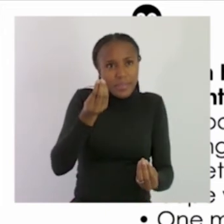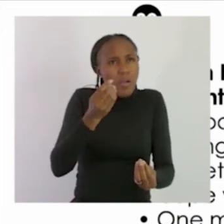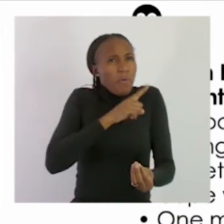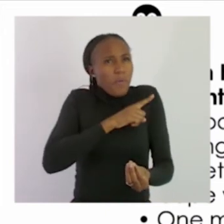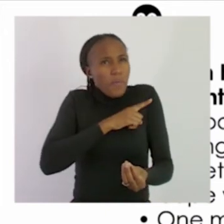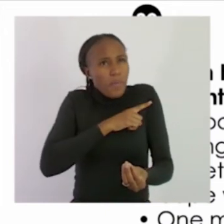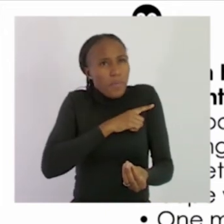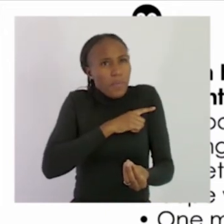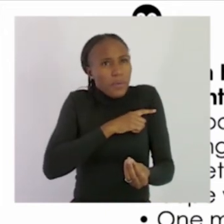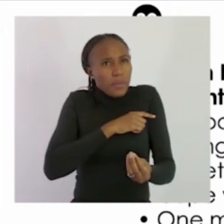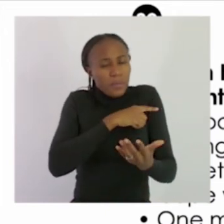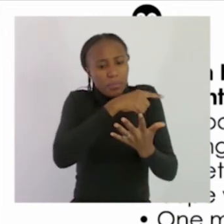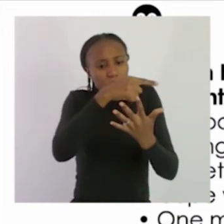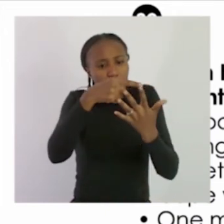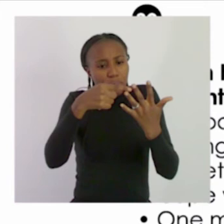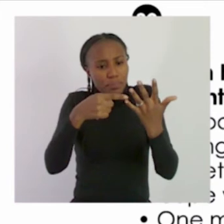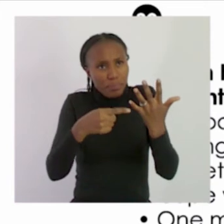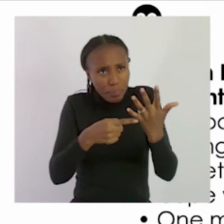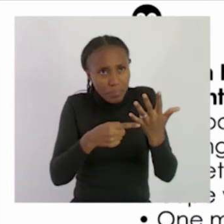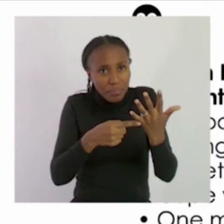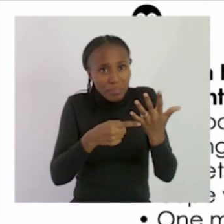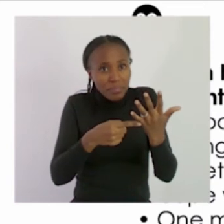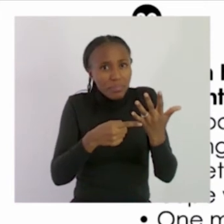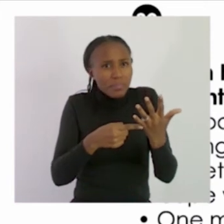different reasons. Now we have to understand